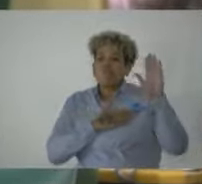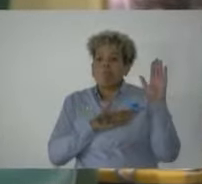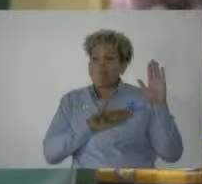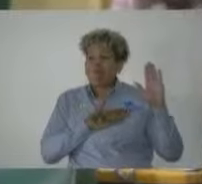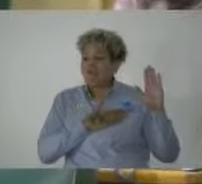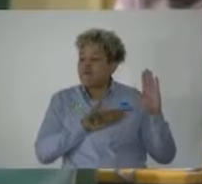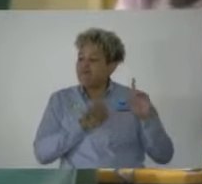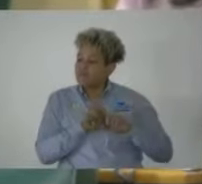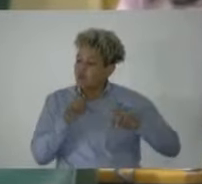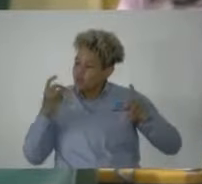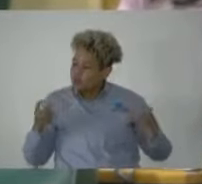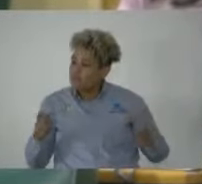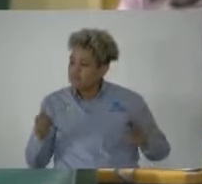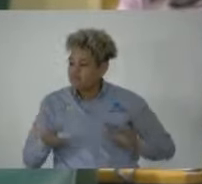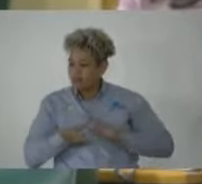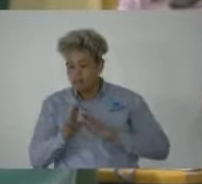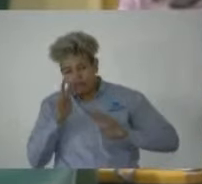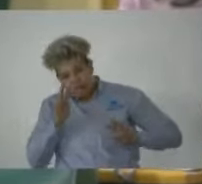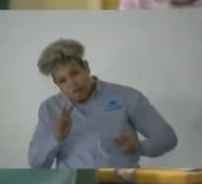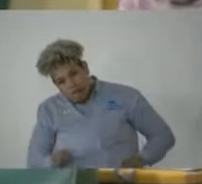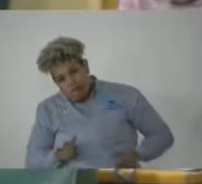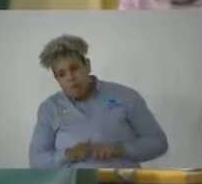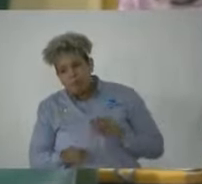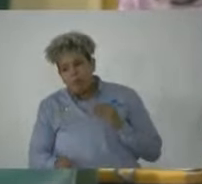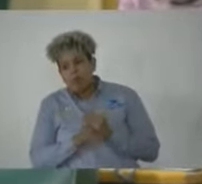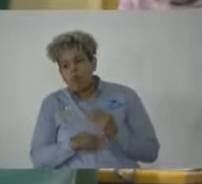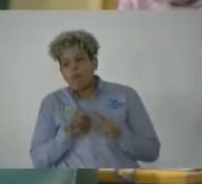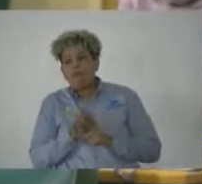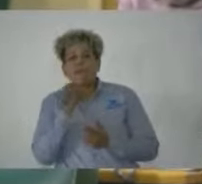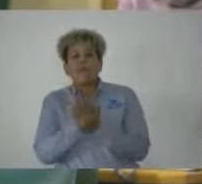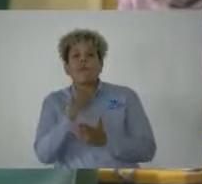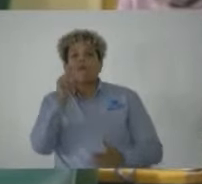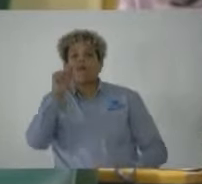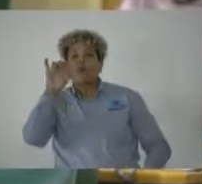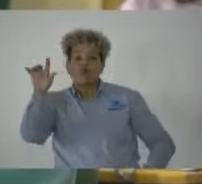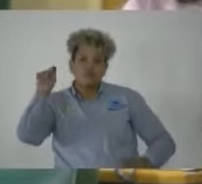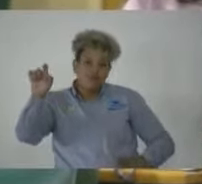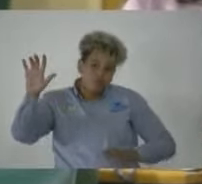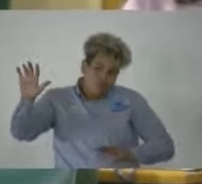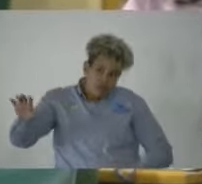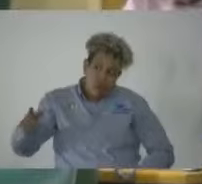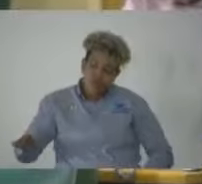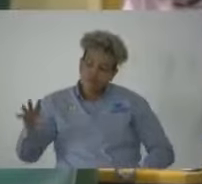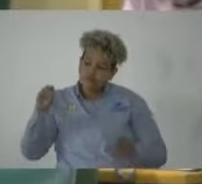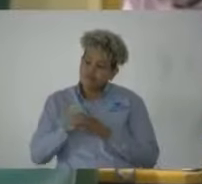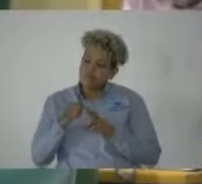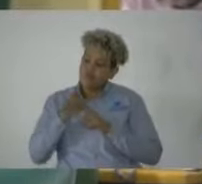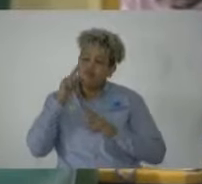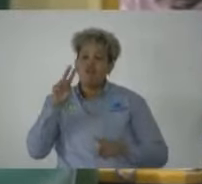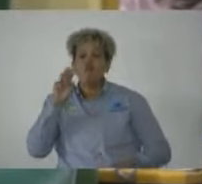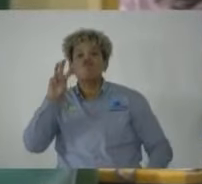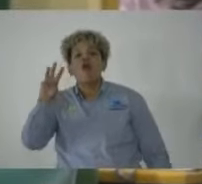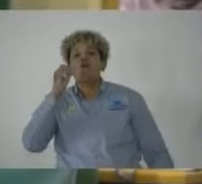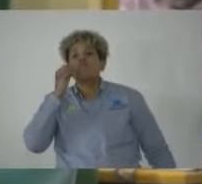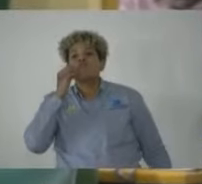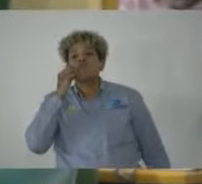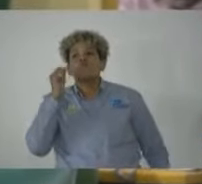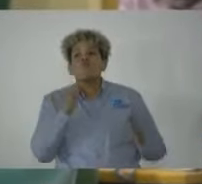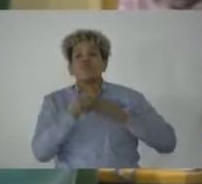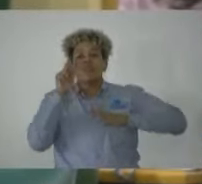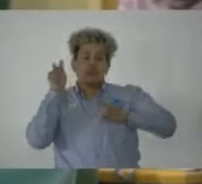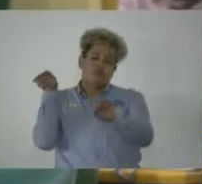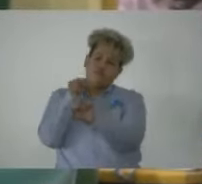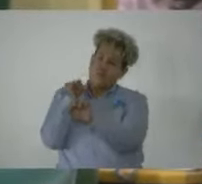to quickly reviewing the additional stamp duty regime, including for raw foods, with a view